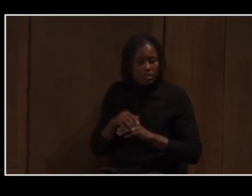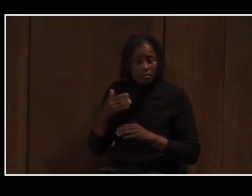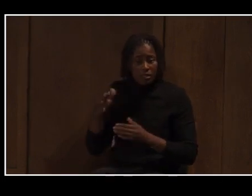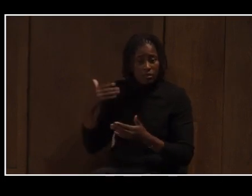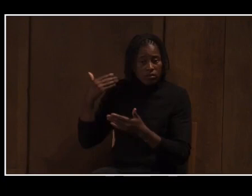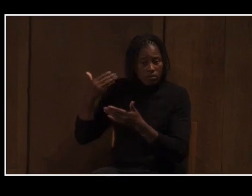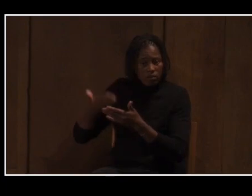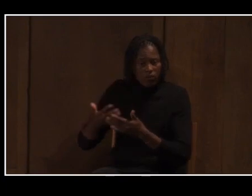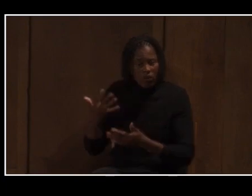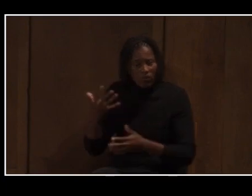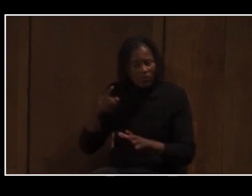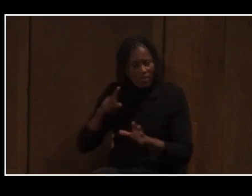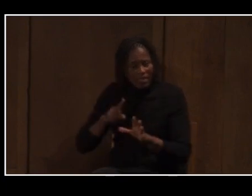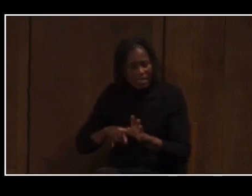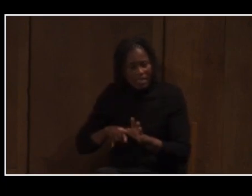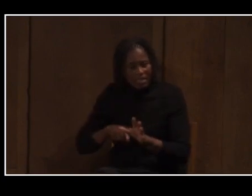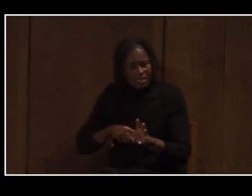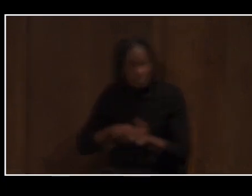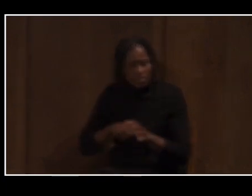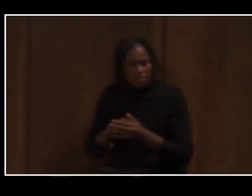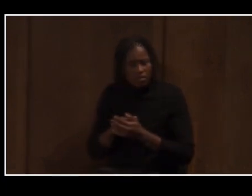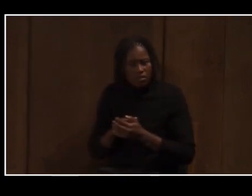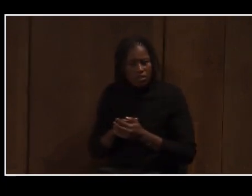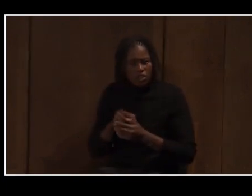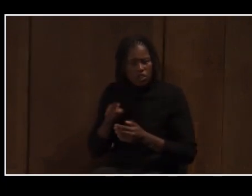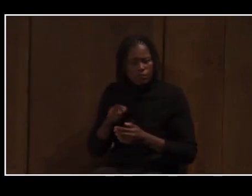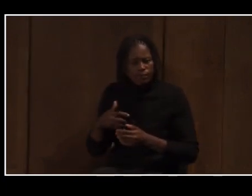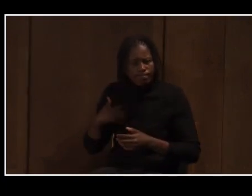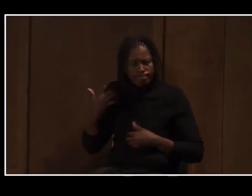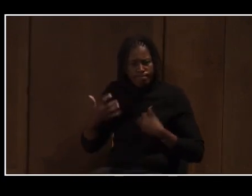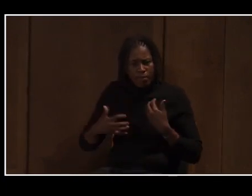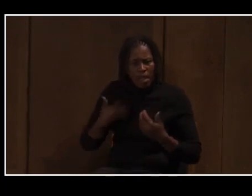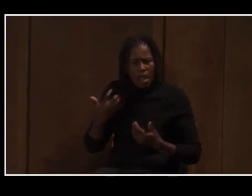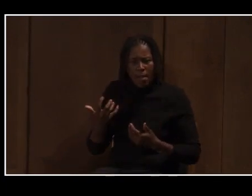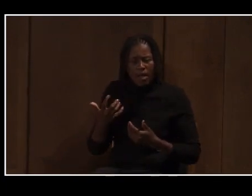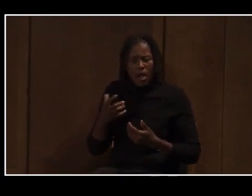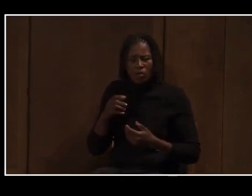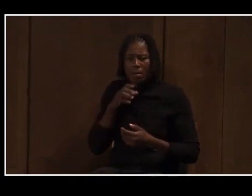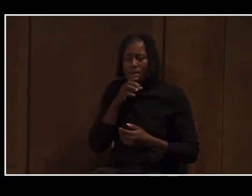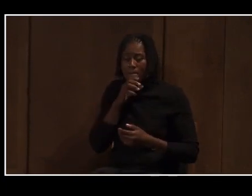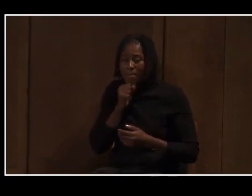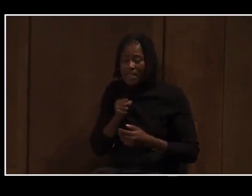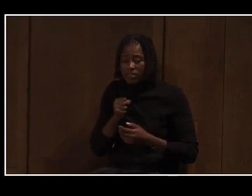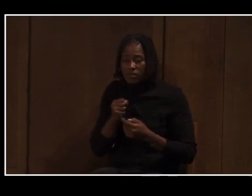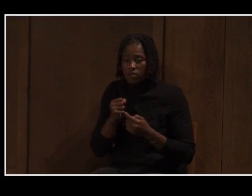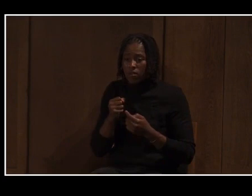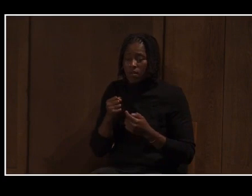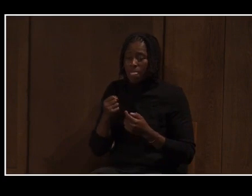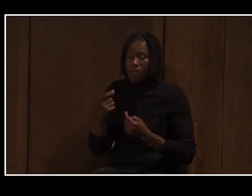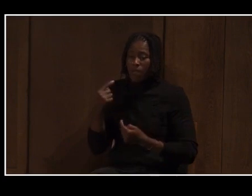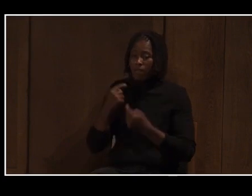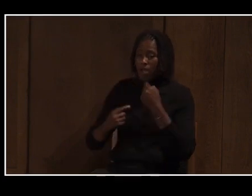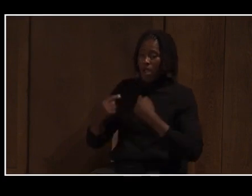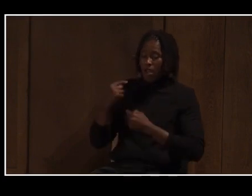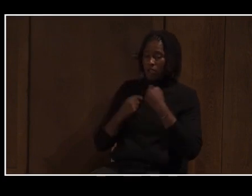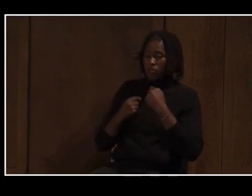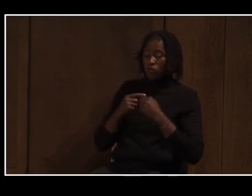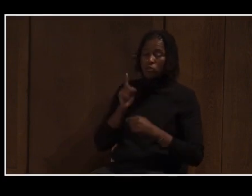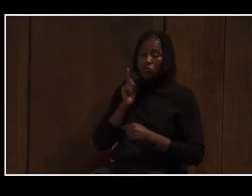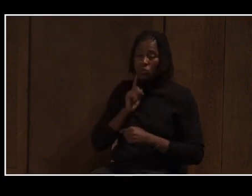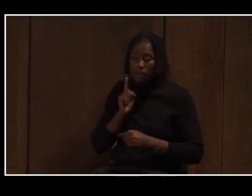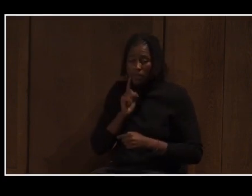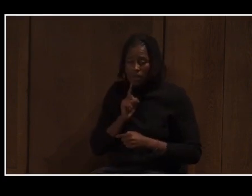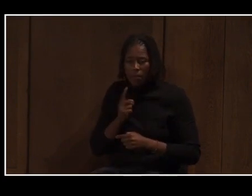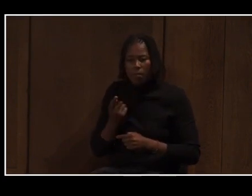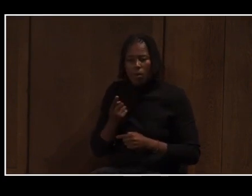not only fueled by the righteous anger about the injustice of all forms of men's violence against us, but also the imagined possibilities